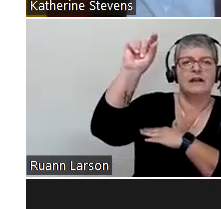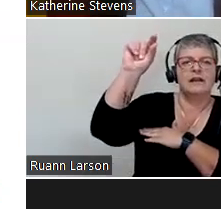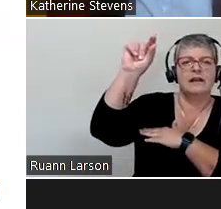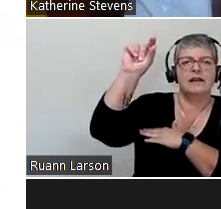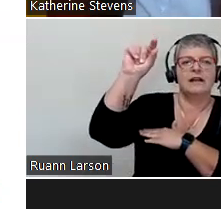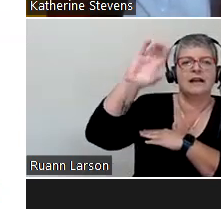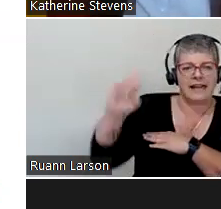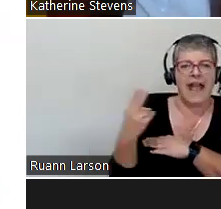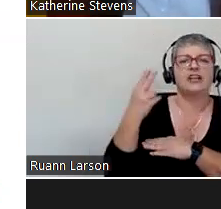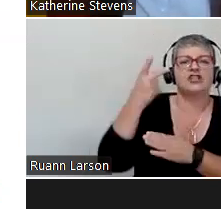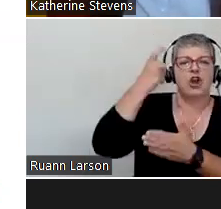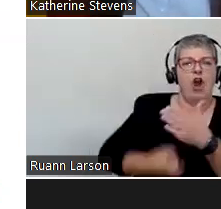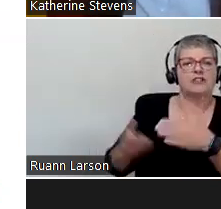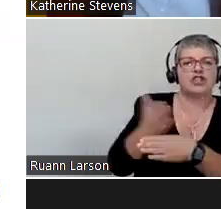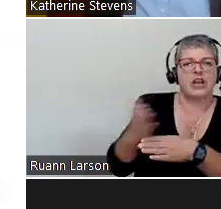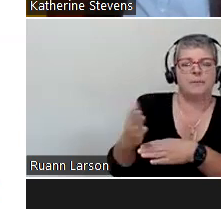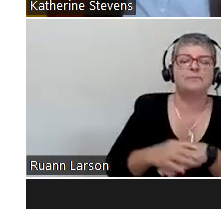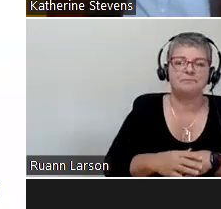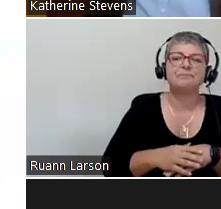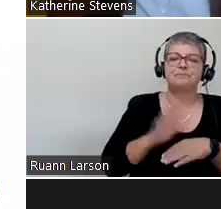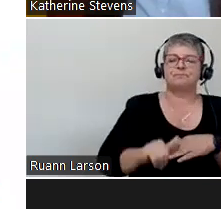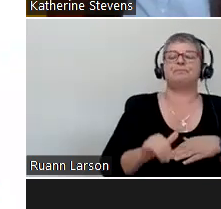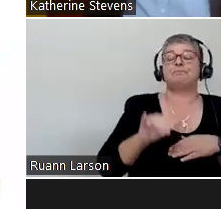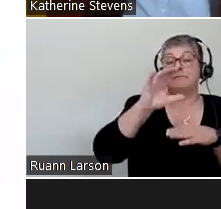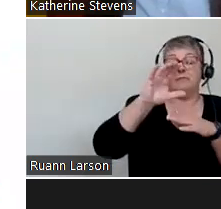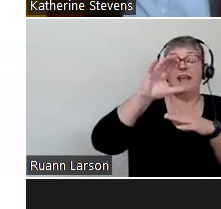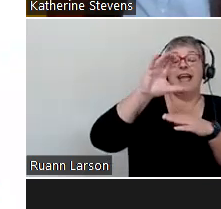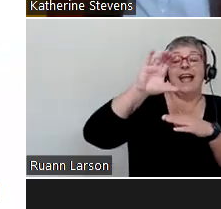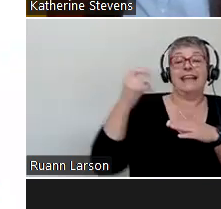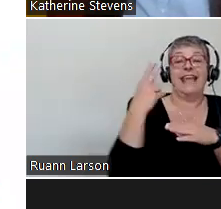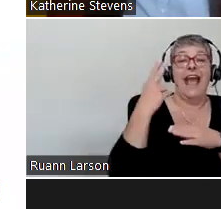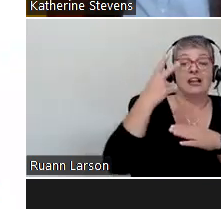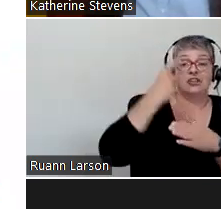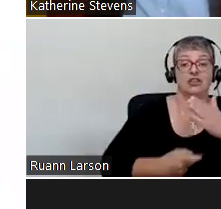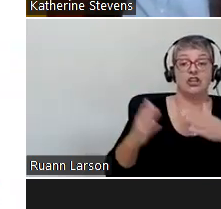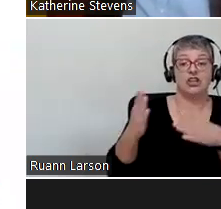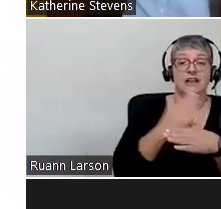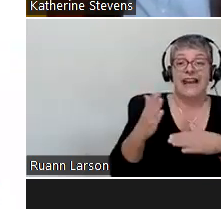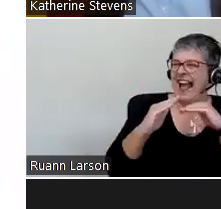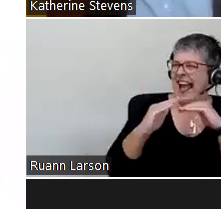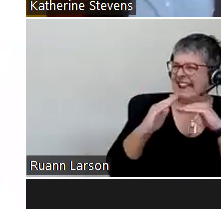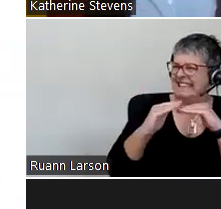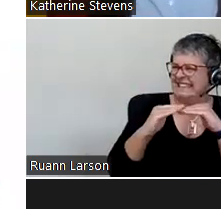So that cash match, that cash cost share, needs to be at least 10%